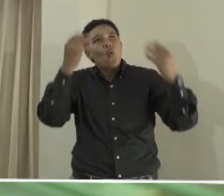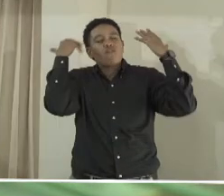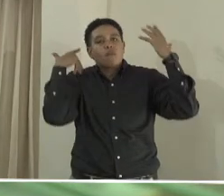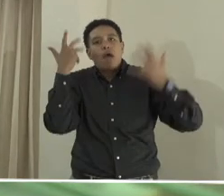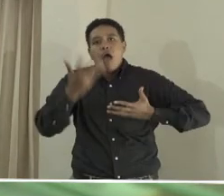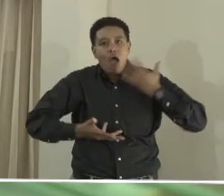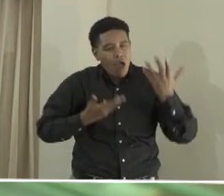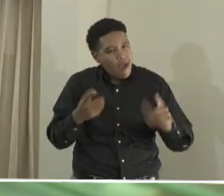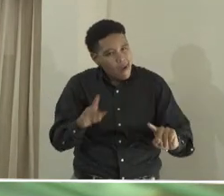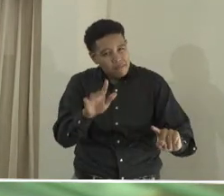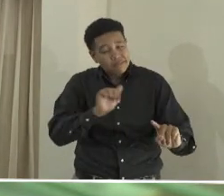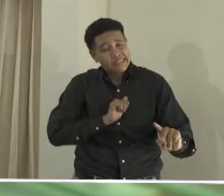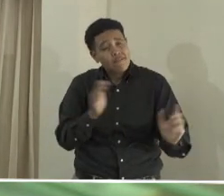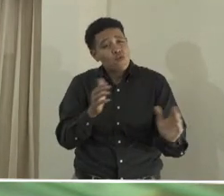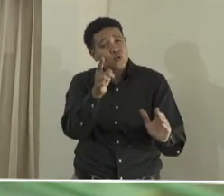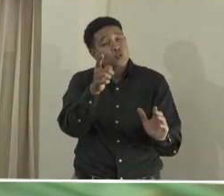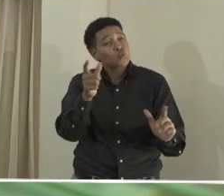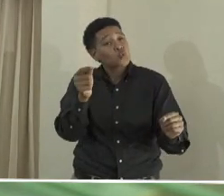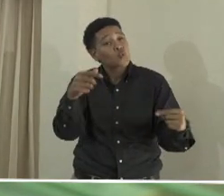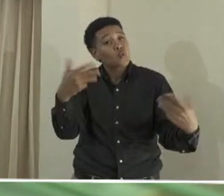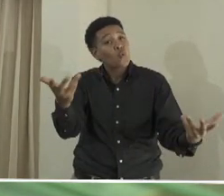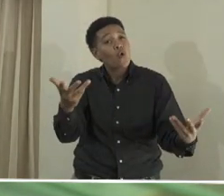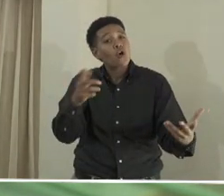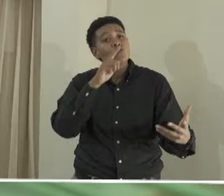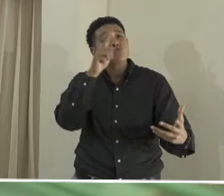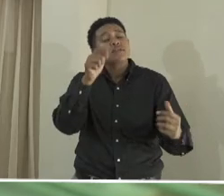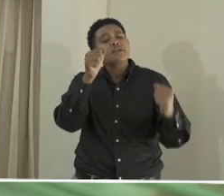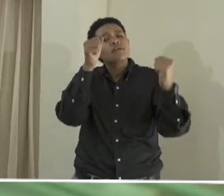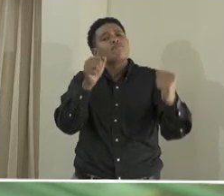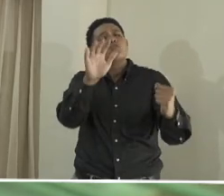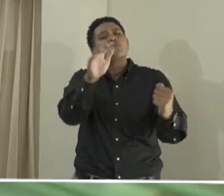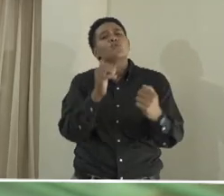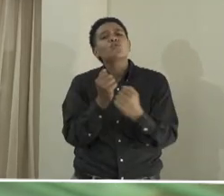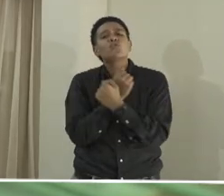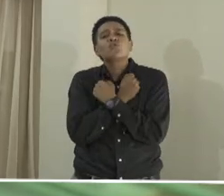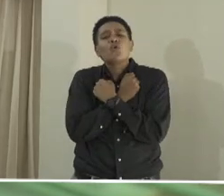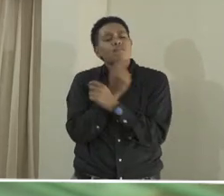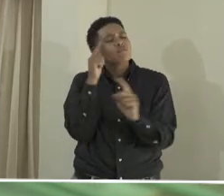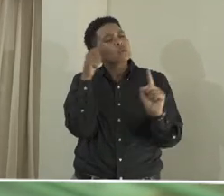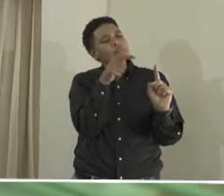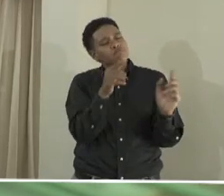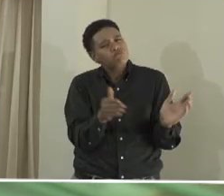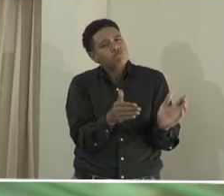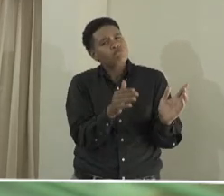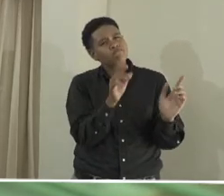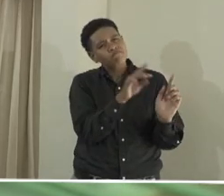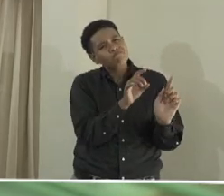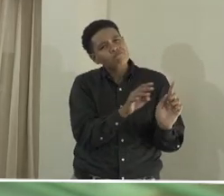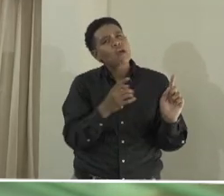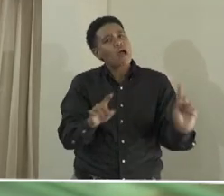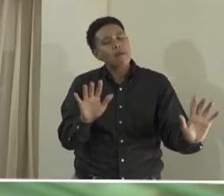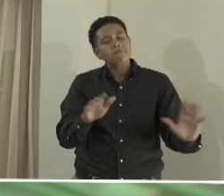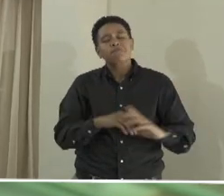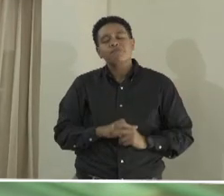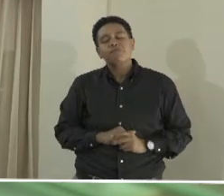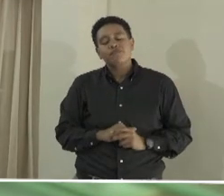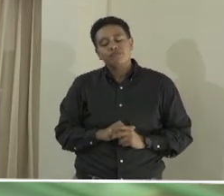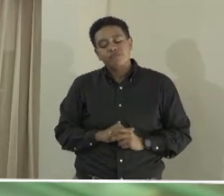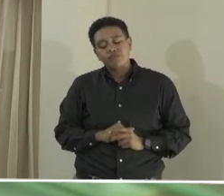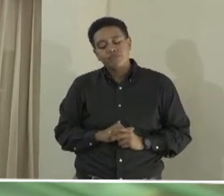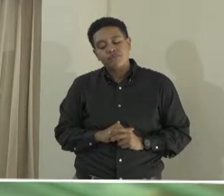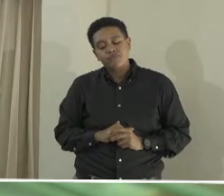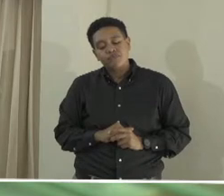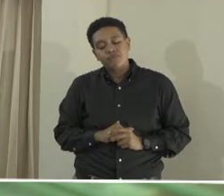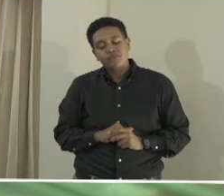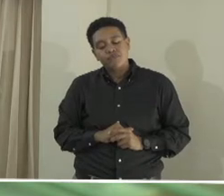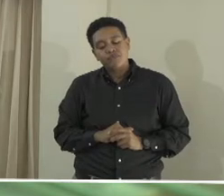I urge you, therefore, to reaffirm your love for him. Another reason I wrote you was